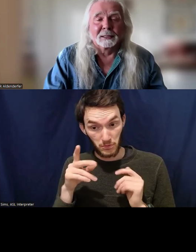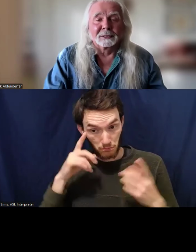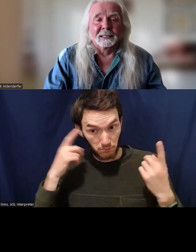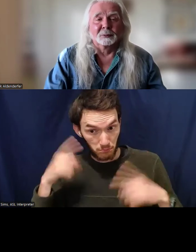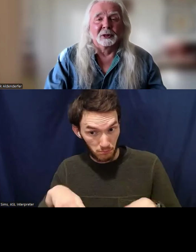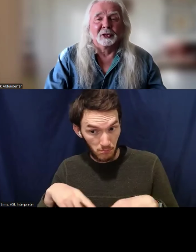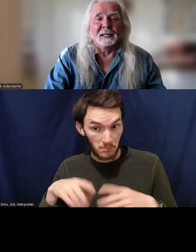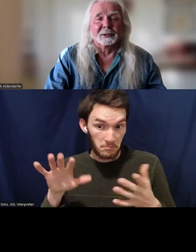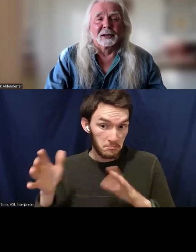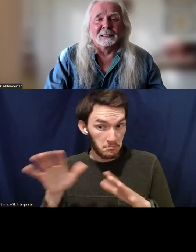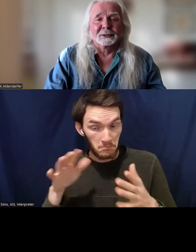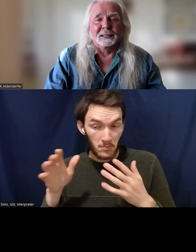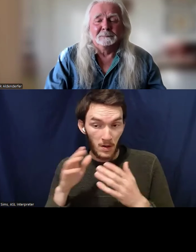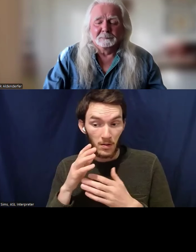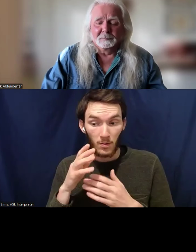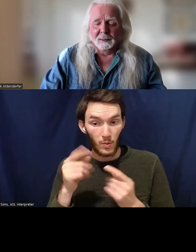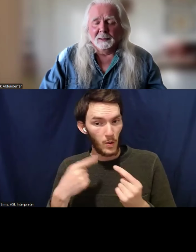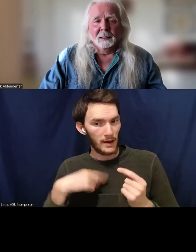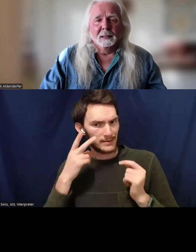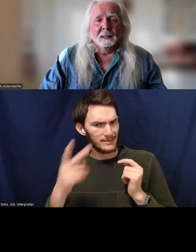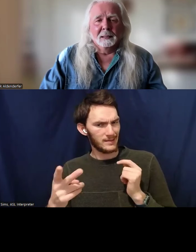to some extent with the things that I see.